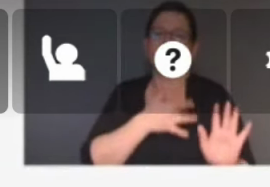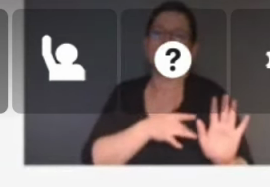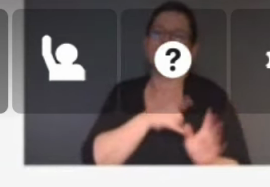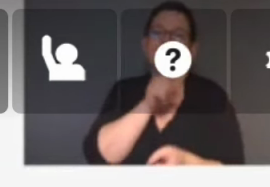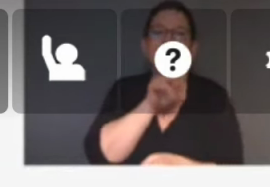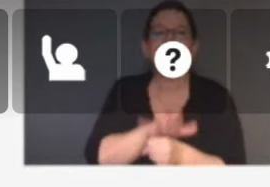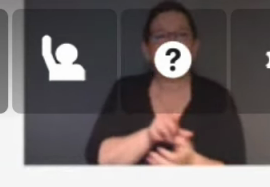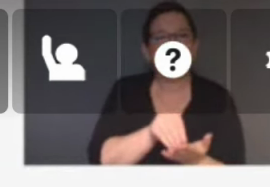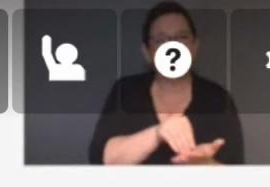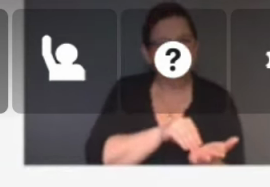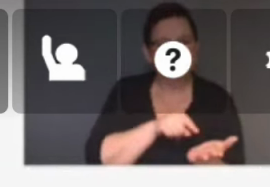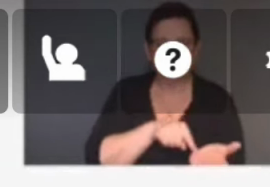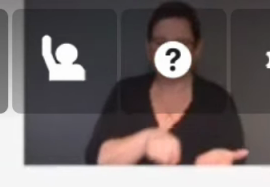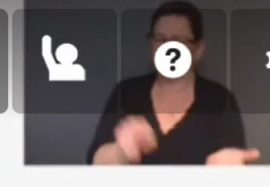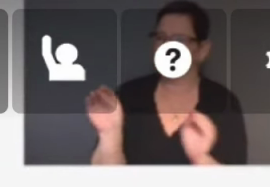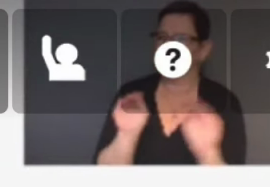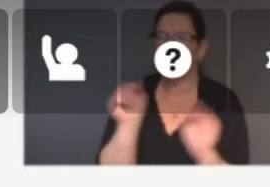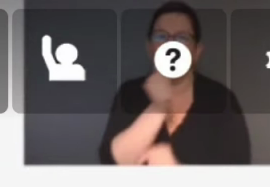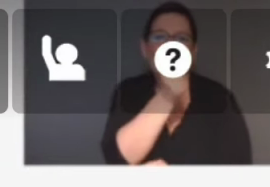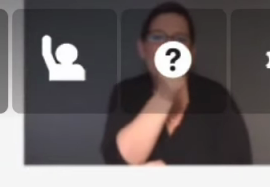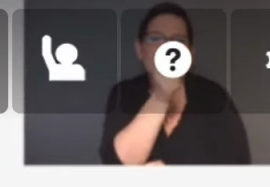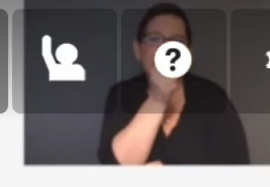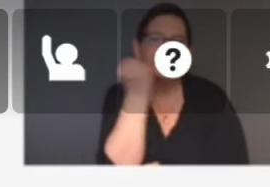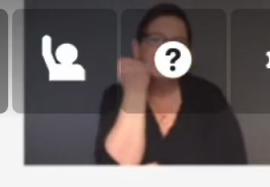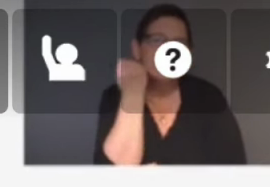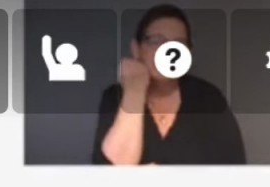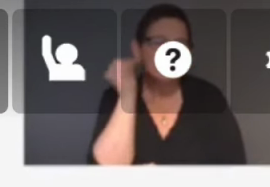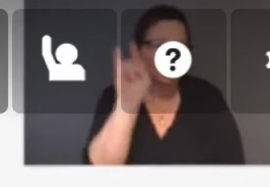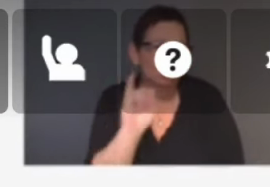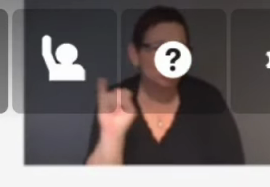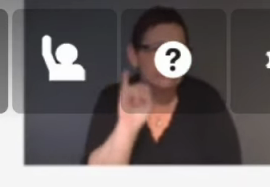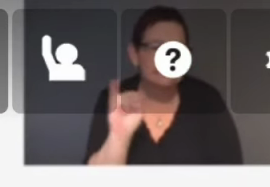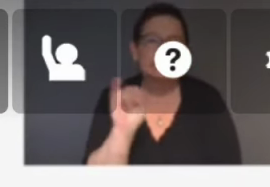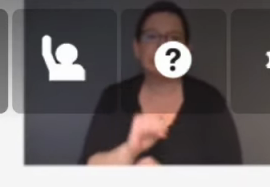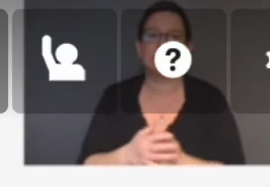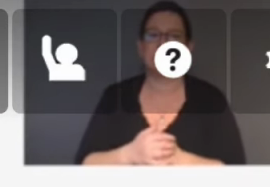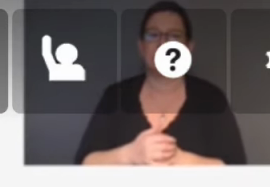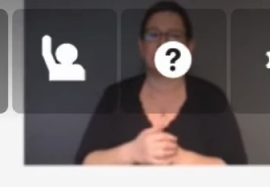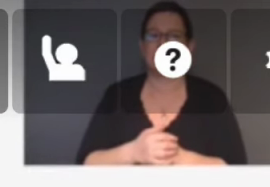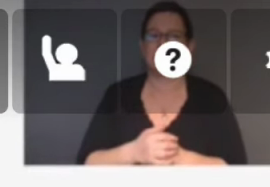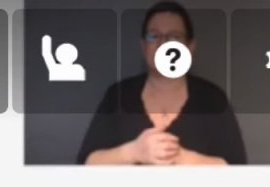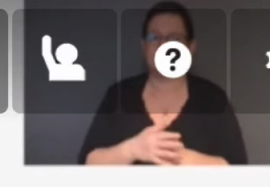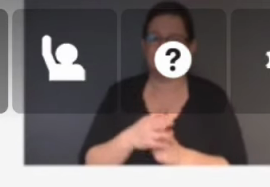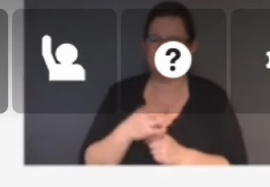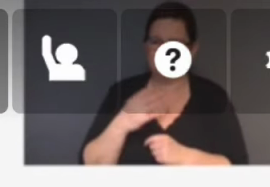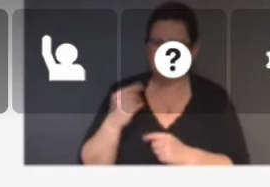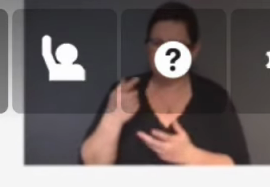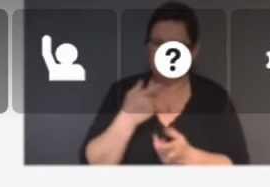fully covered by another dental program provided by any level of government.